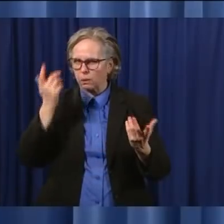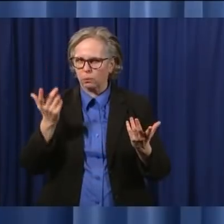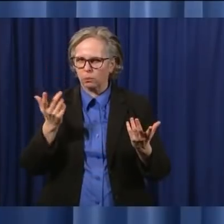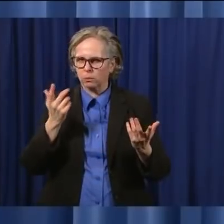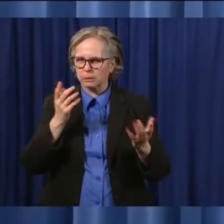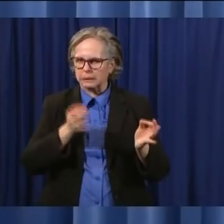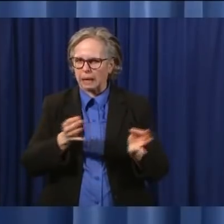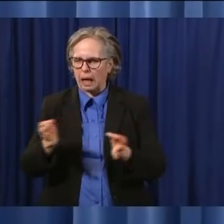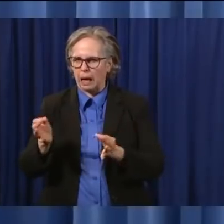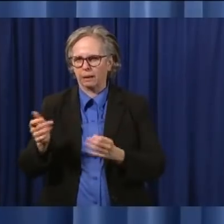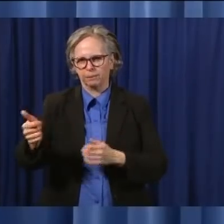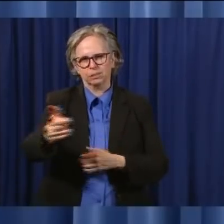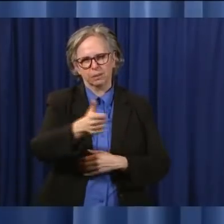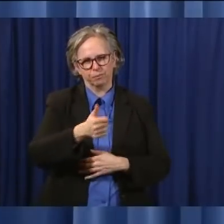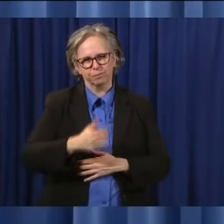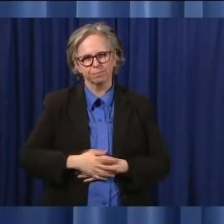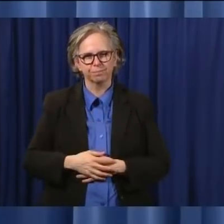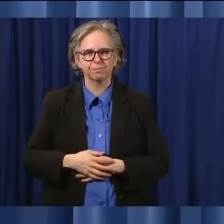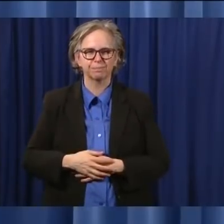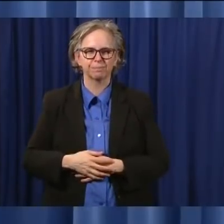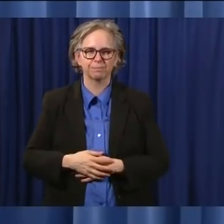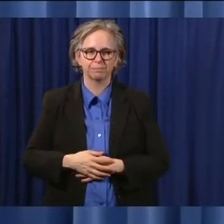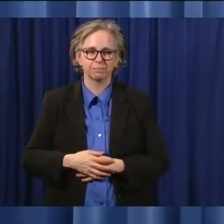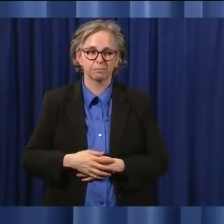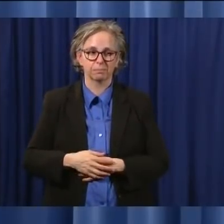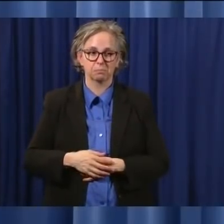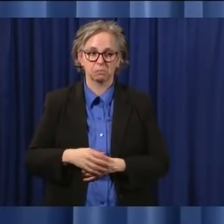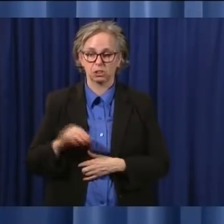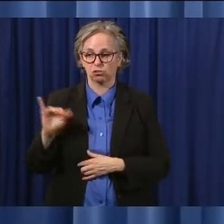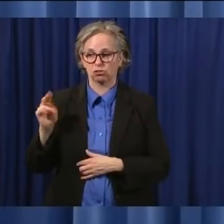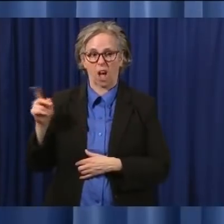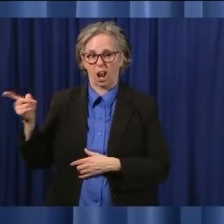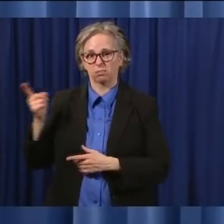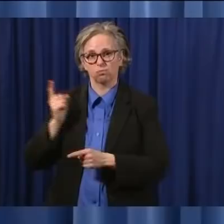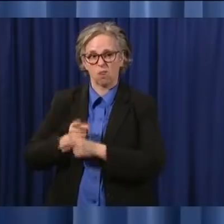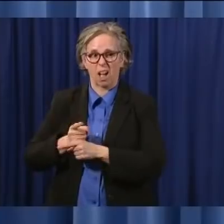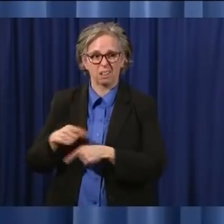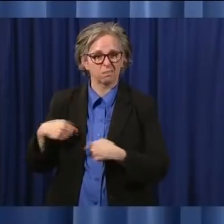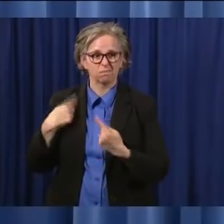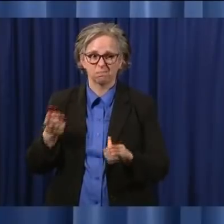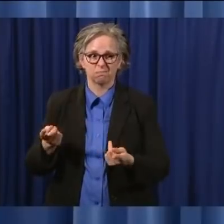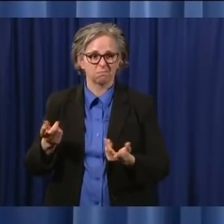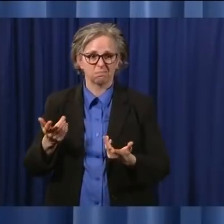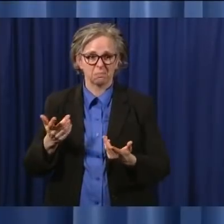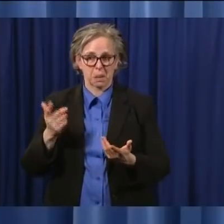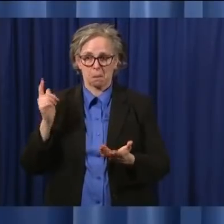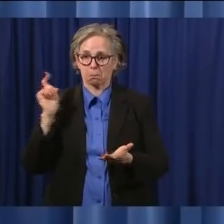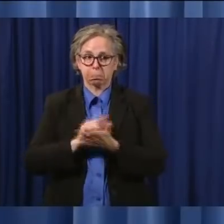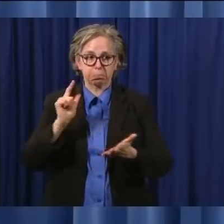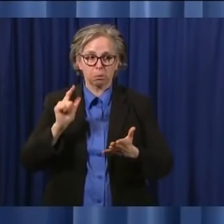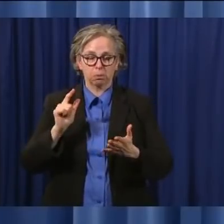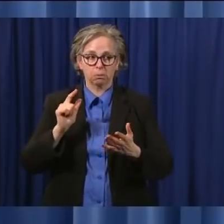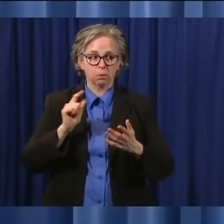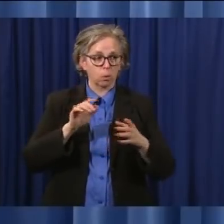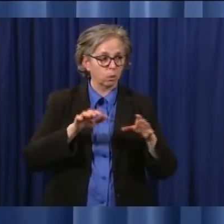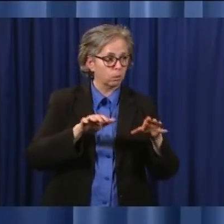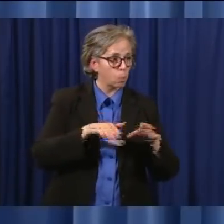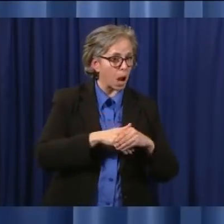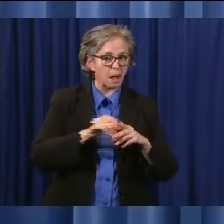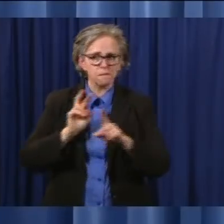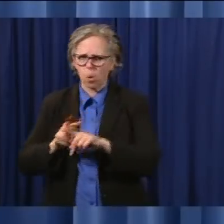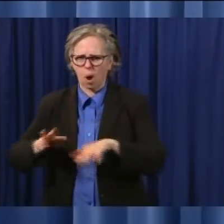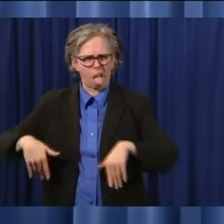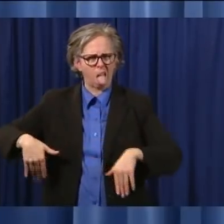weddings have always been we've never controlled size of weddings or anything. Same way with funerals. But again, these are